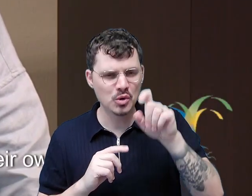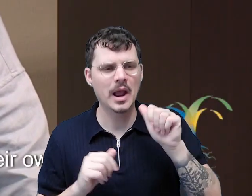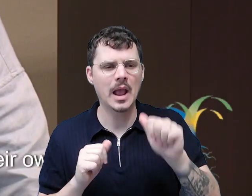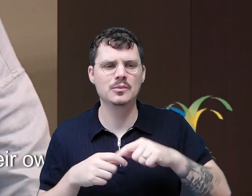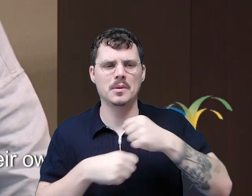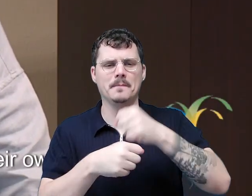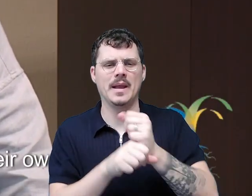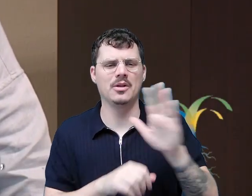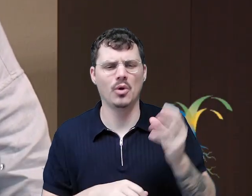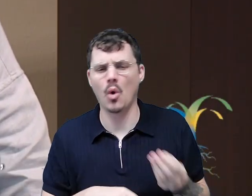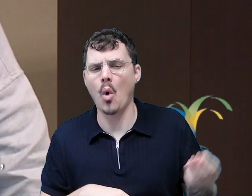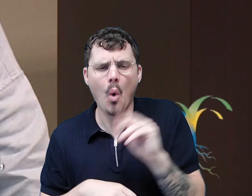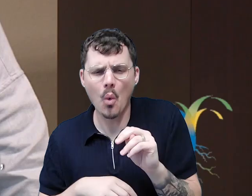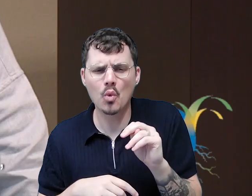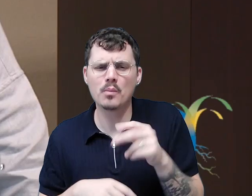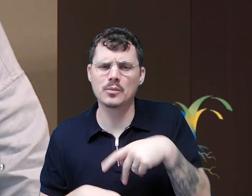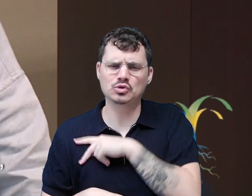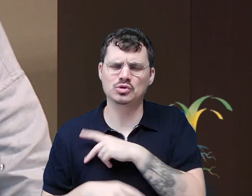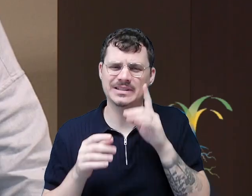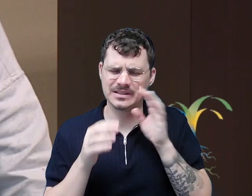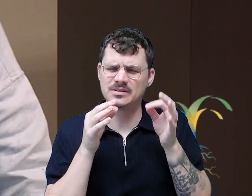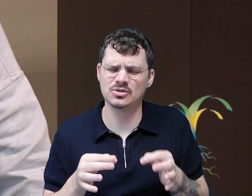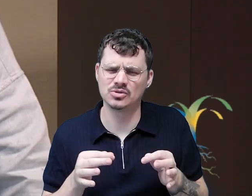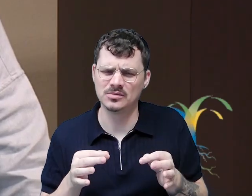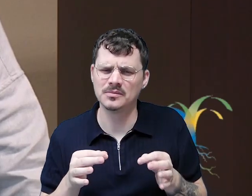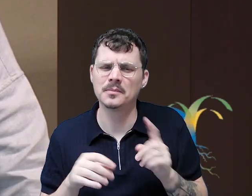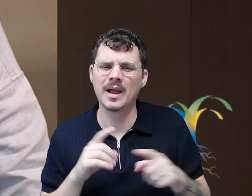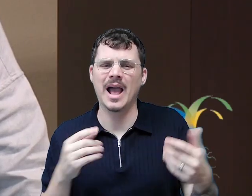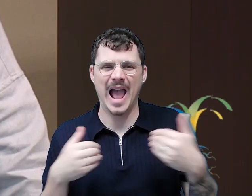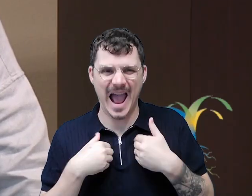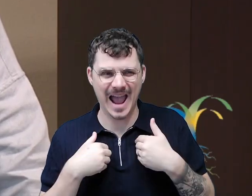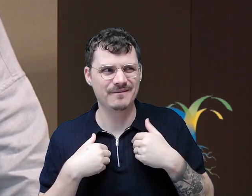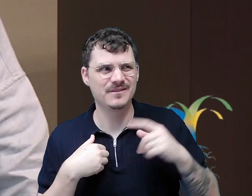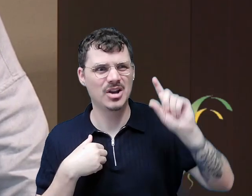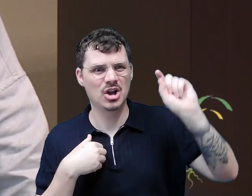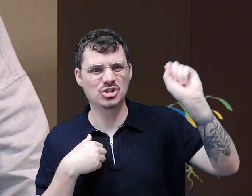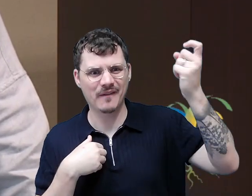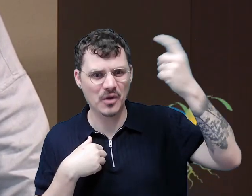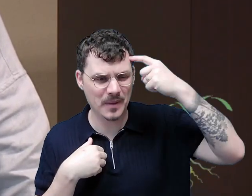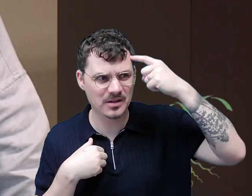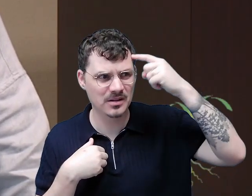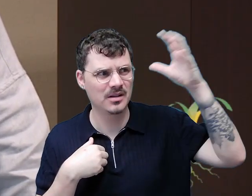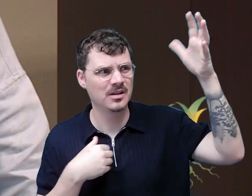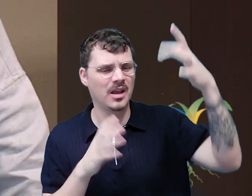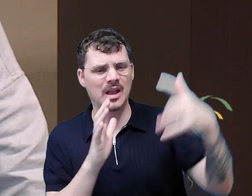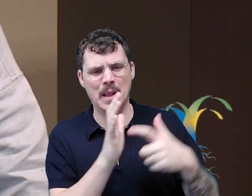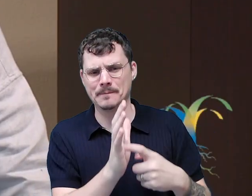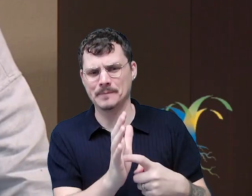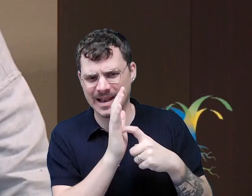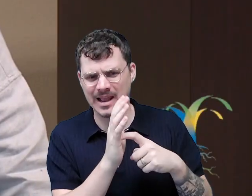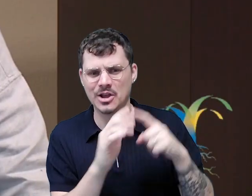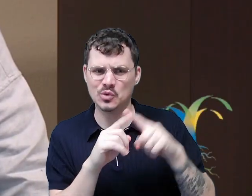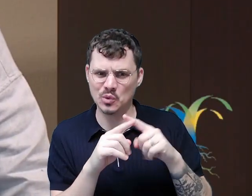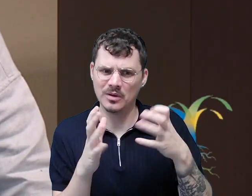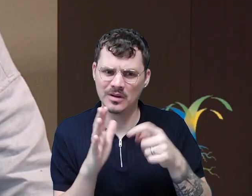People should be able to make their own personal decision, of course. But having a governmental